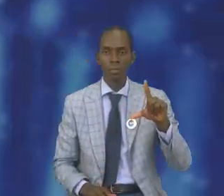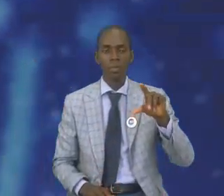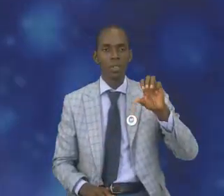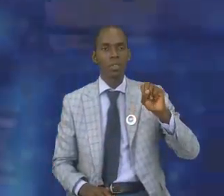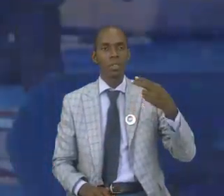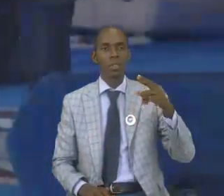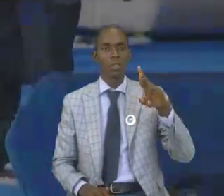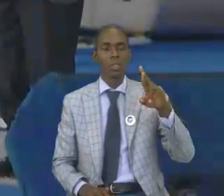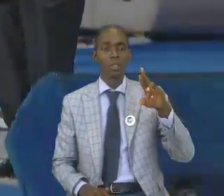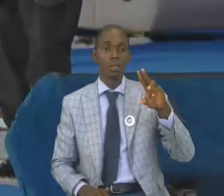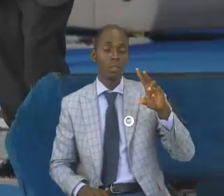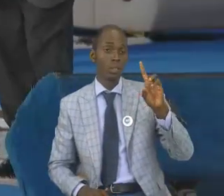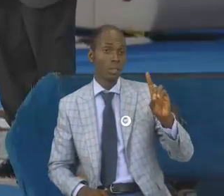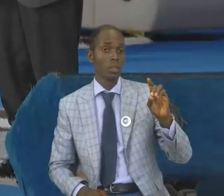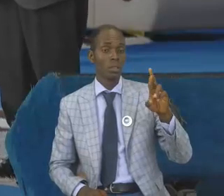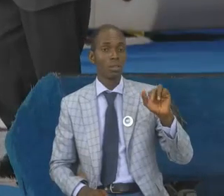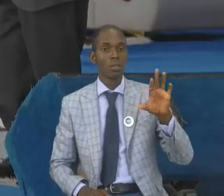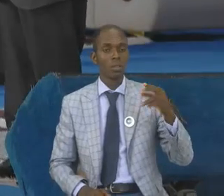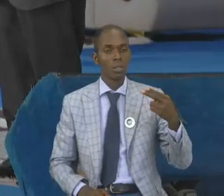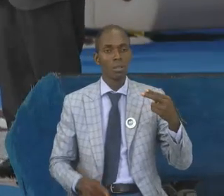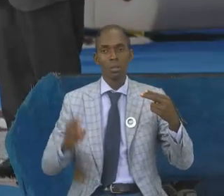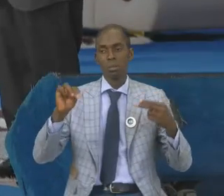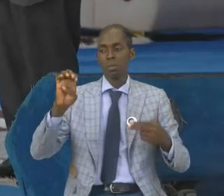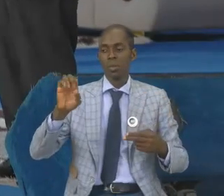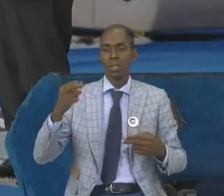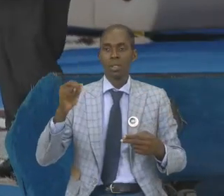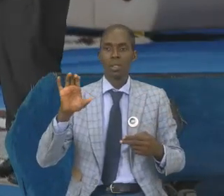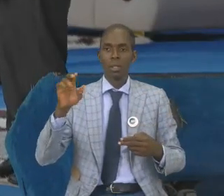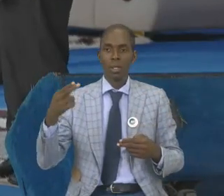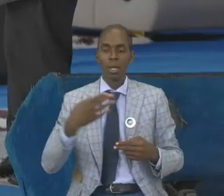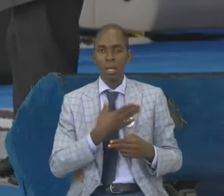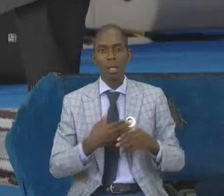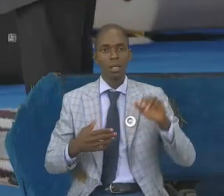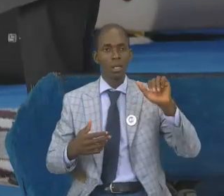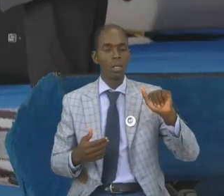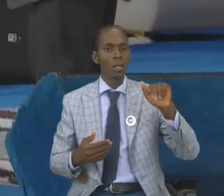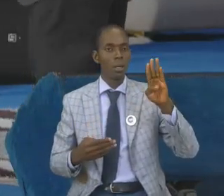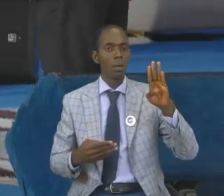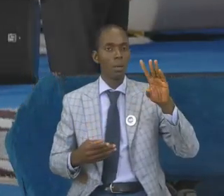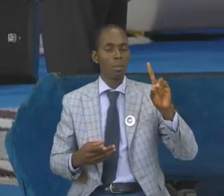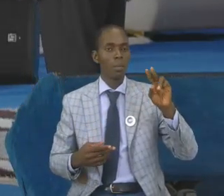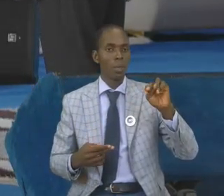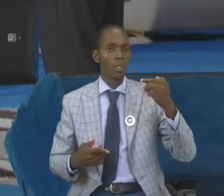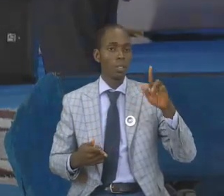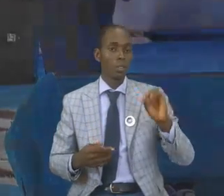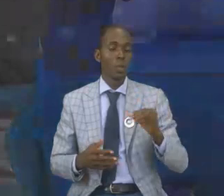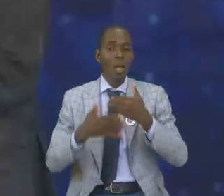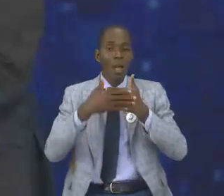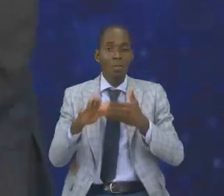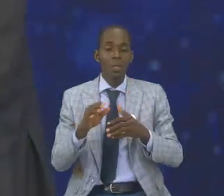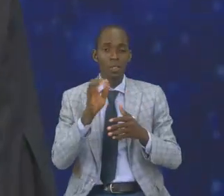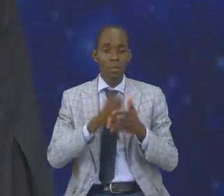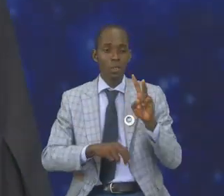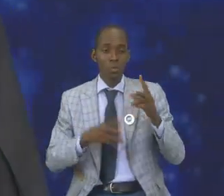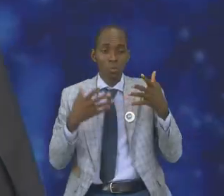Shadrach, Meshach, and Abednego. After the passing of chapter 2, then